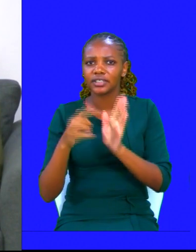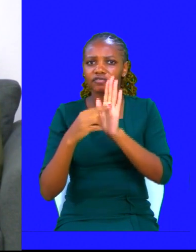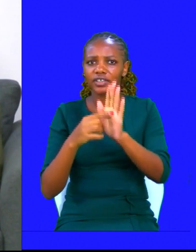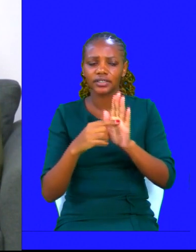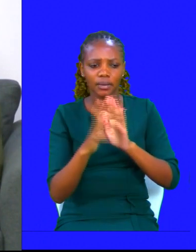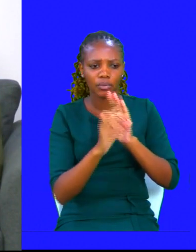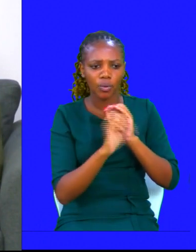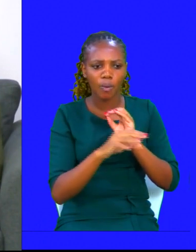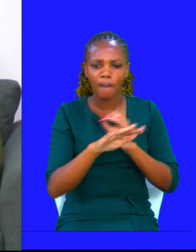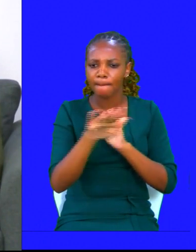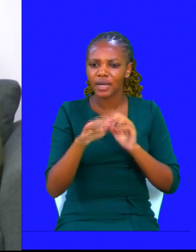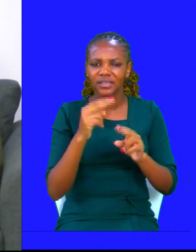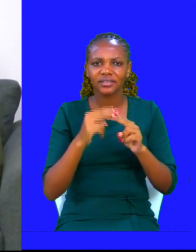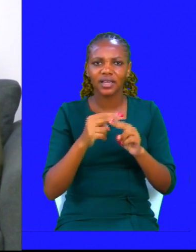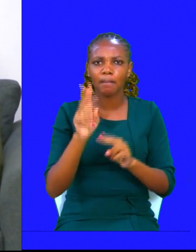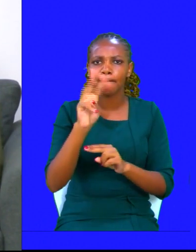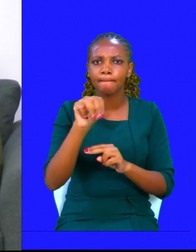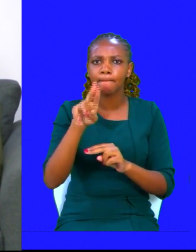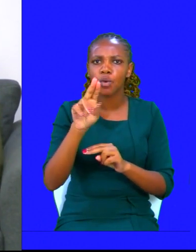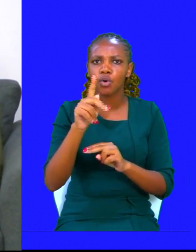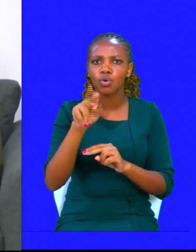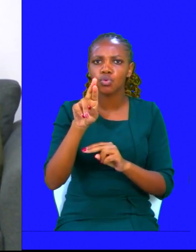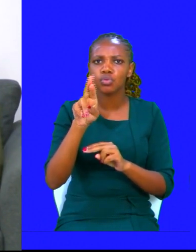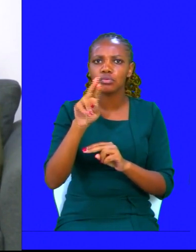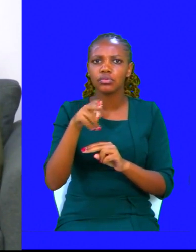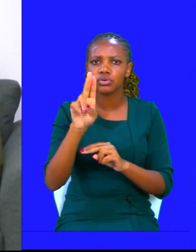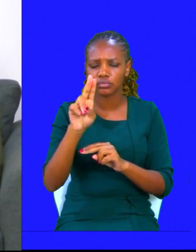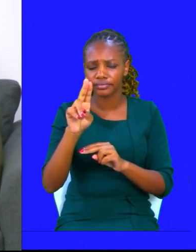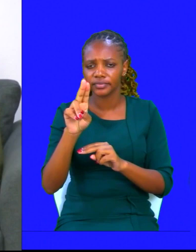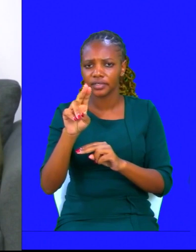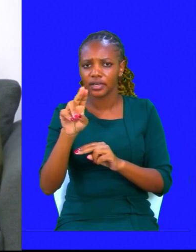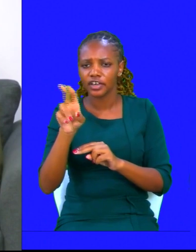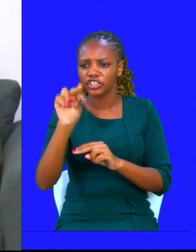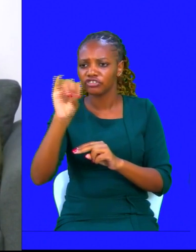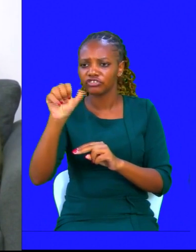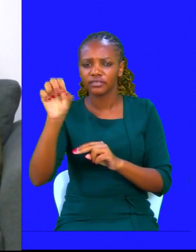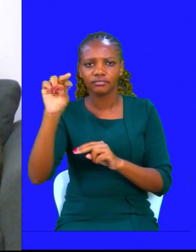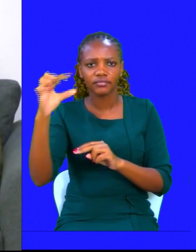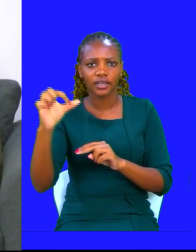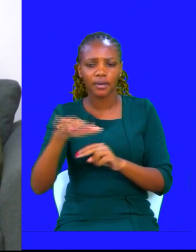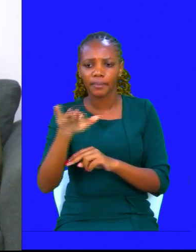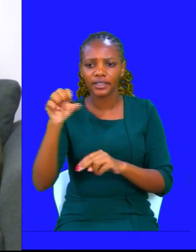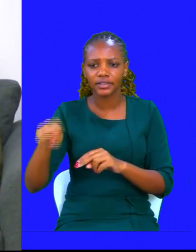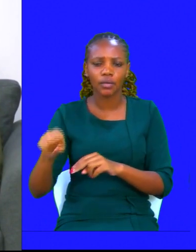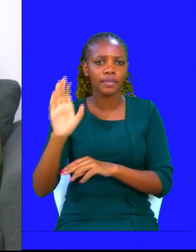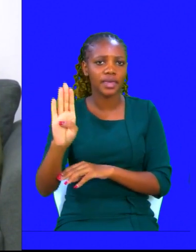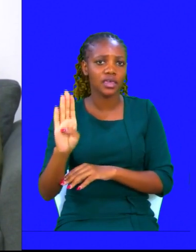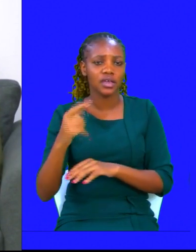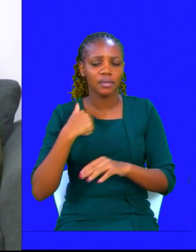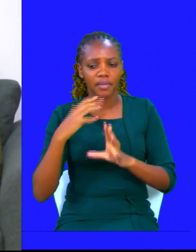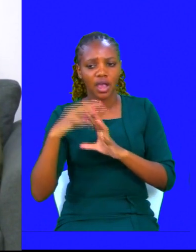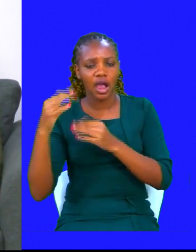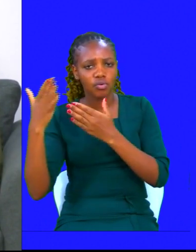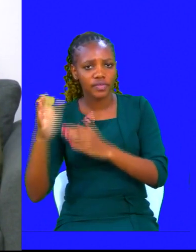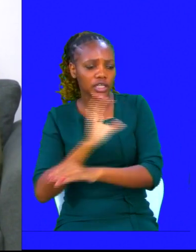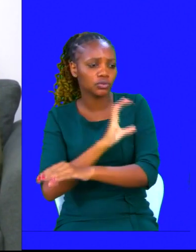South B. So there's a time me and my friends just chose to go try and empower some girls and all that. So the